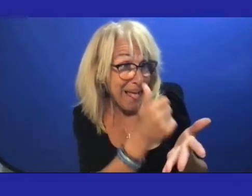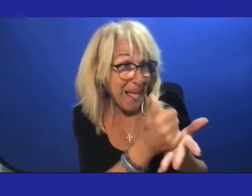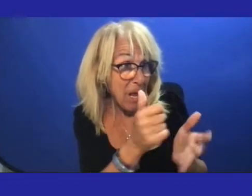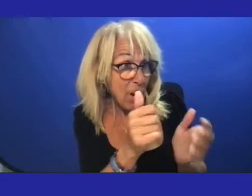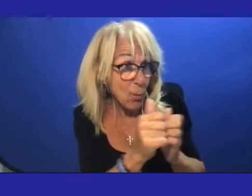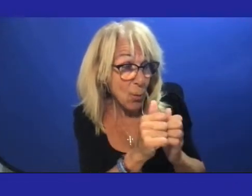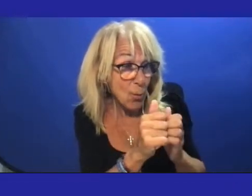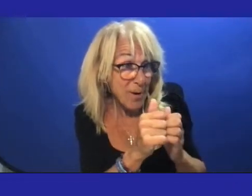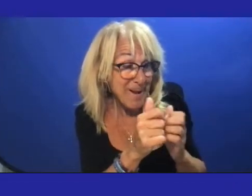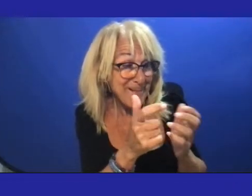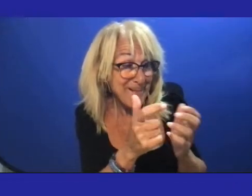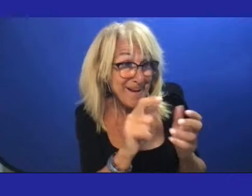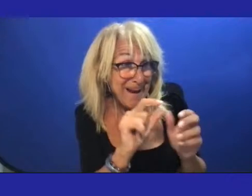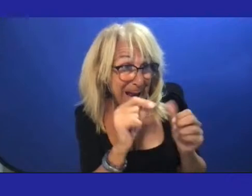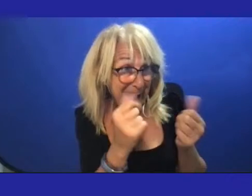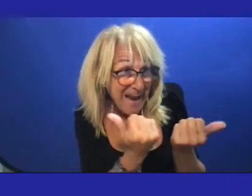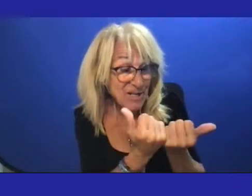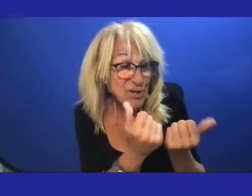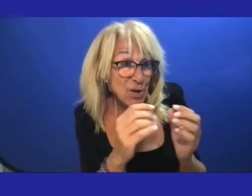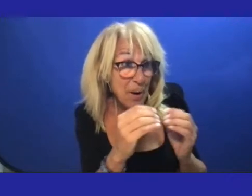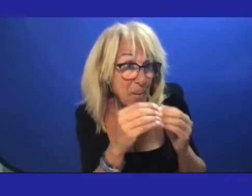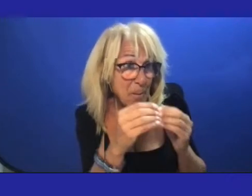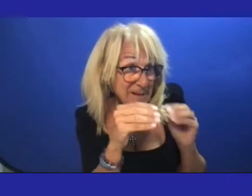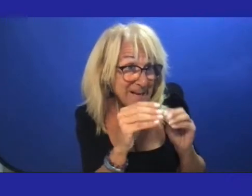agencies or more salespeople? How can we help?